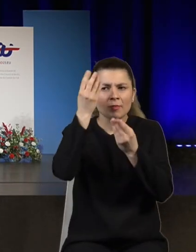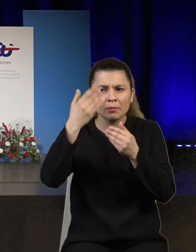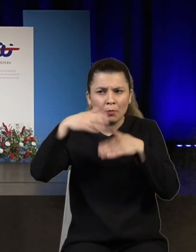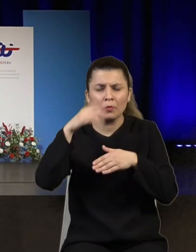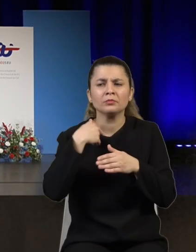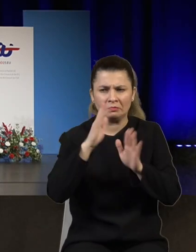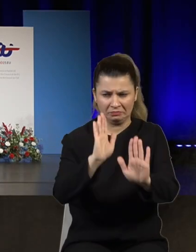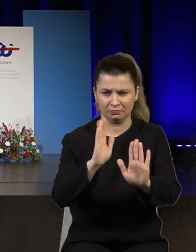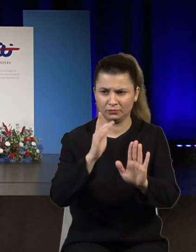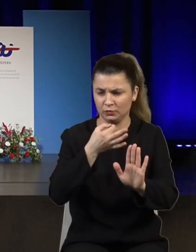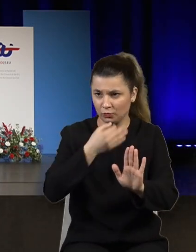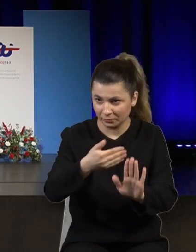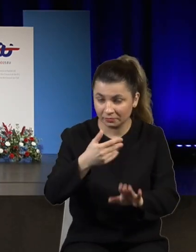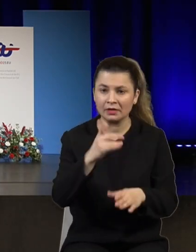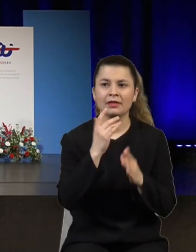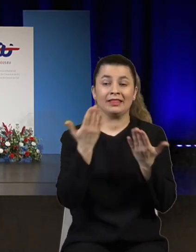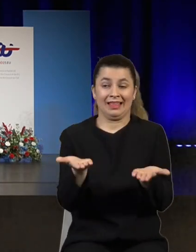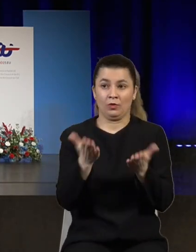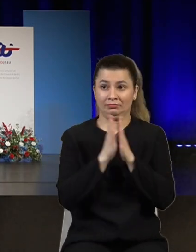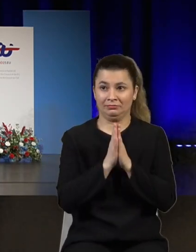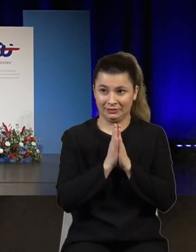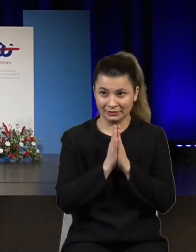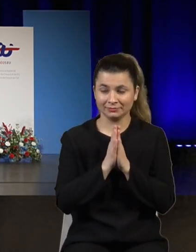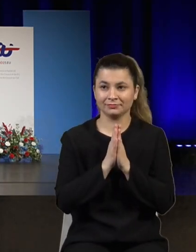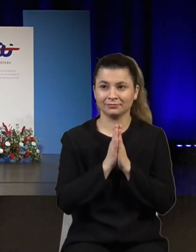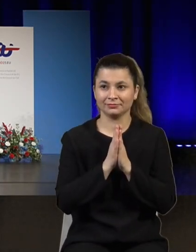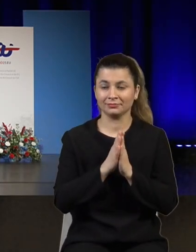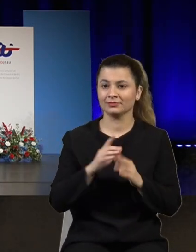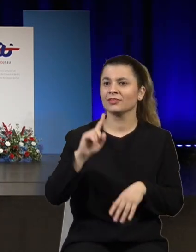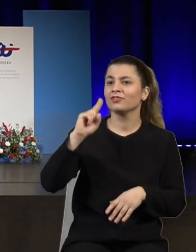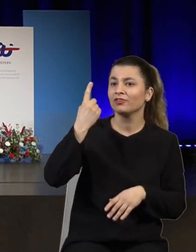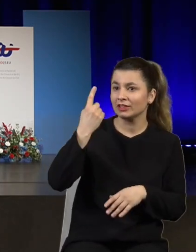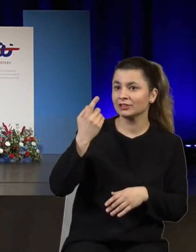panelists, who will be the actual, let's say,